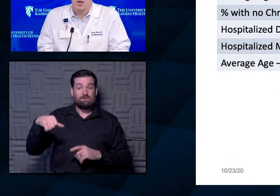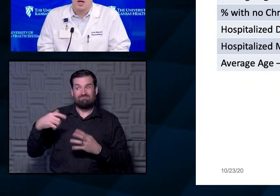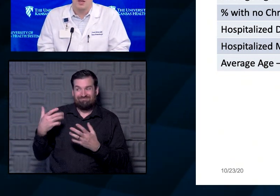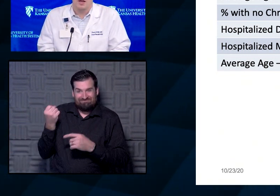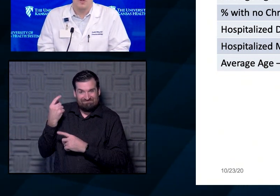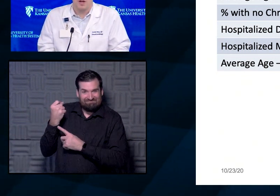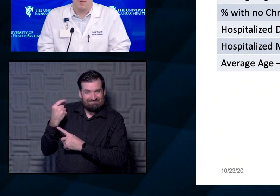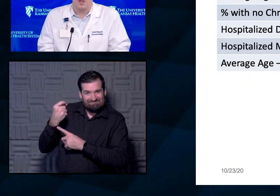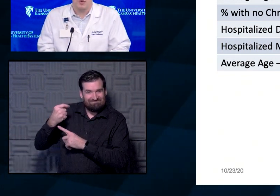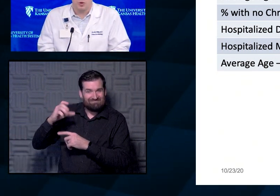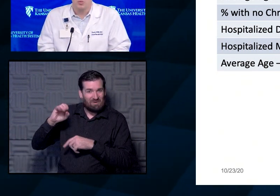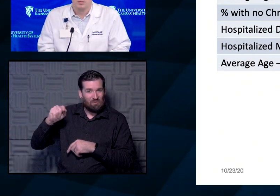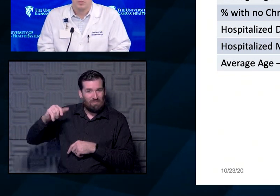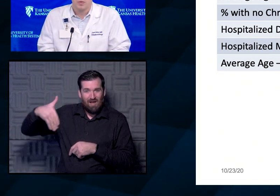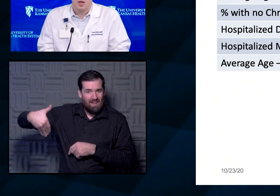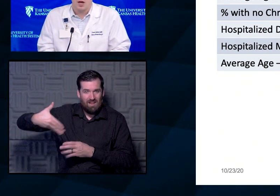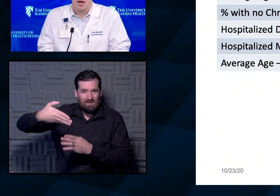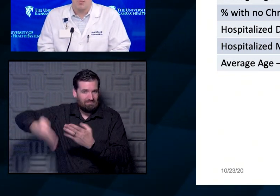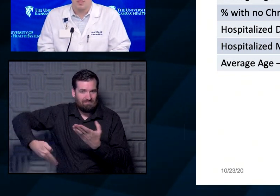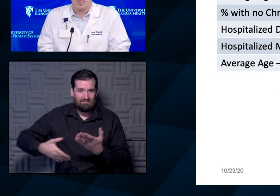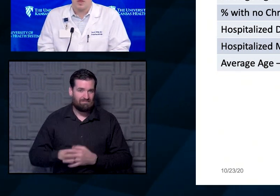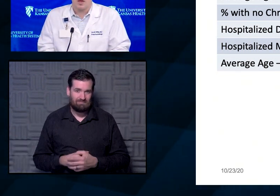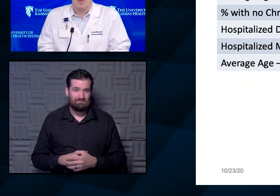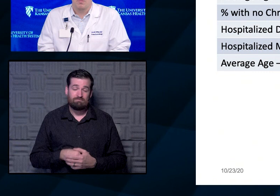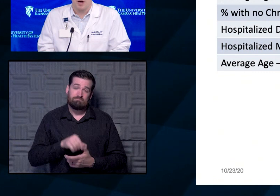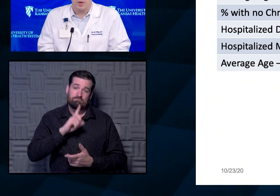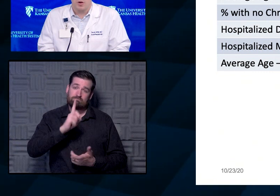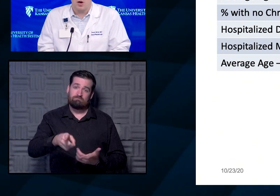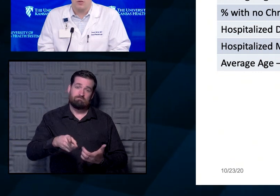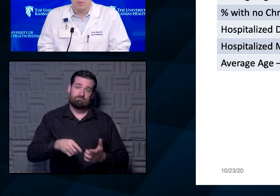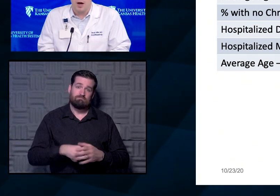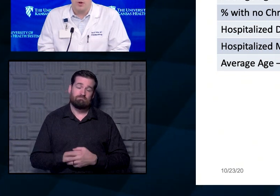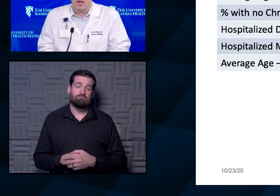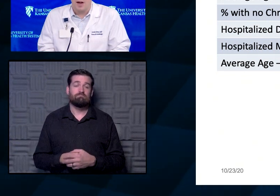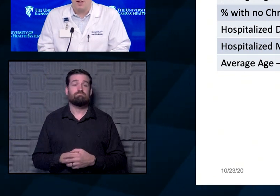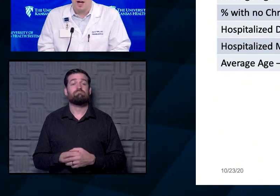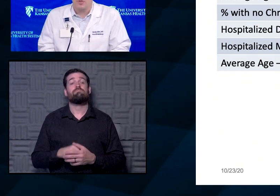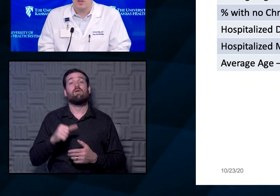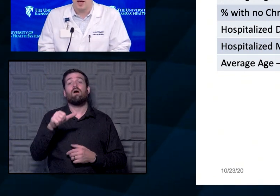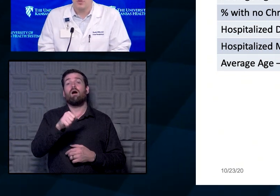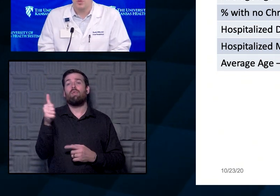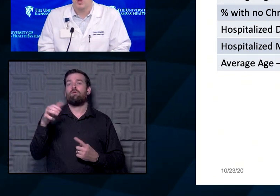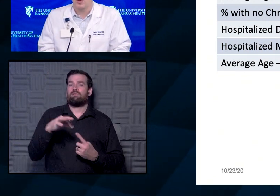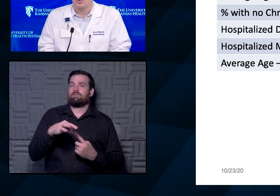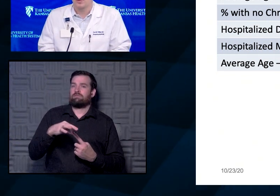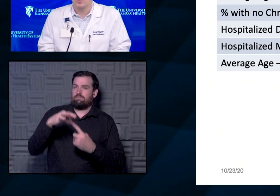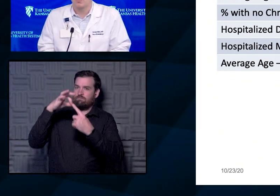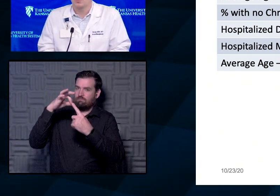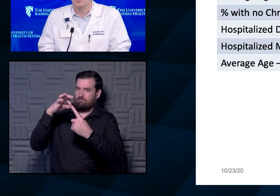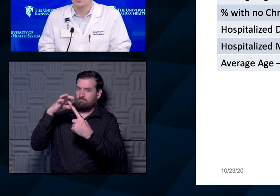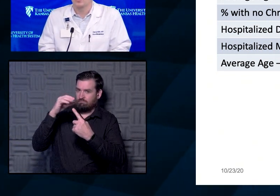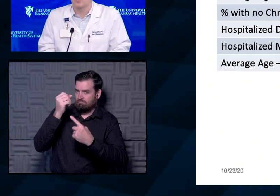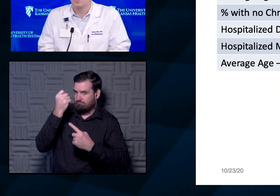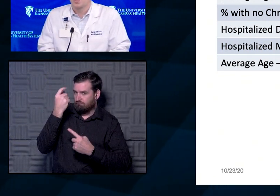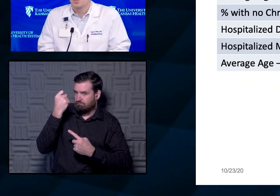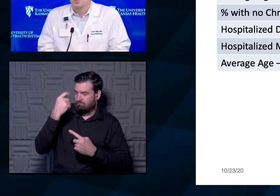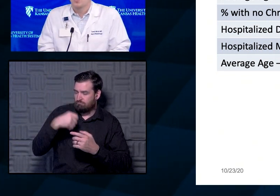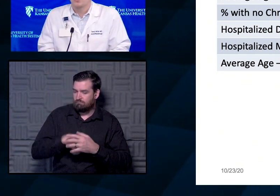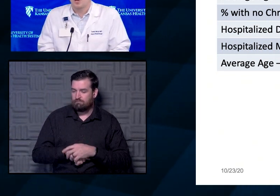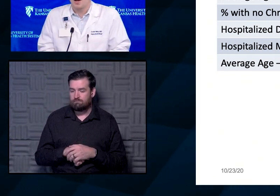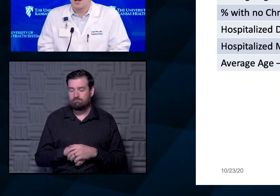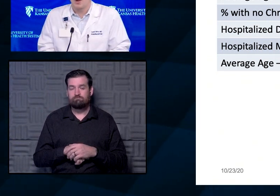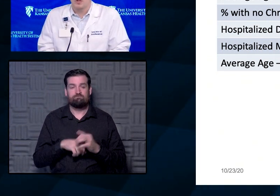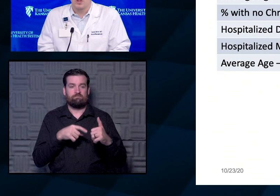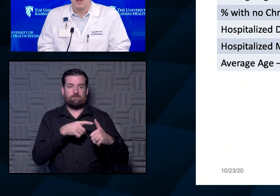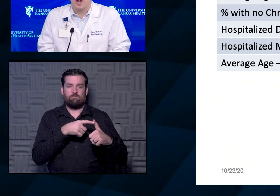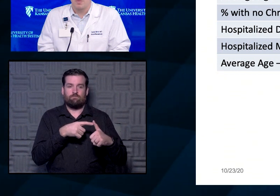over, and that is definitely true. But there are some other caveats to that as we look through these numbers. And so we'll